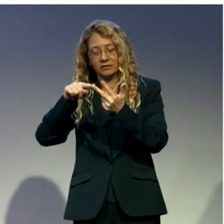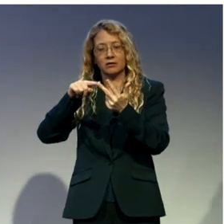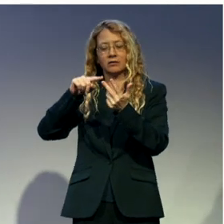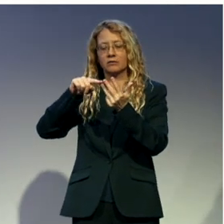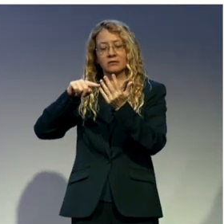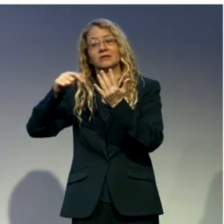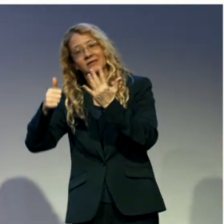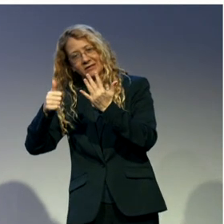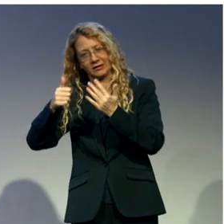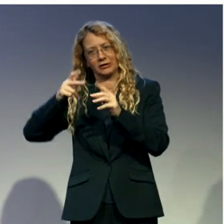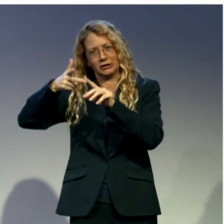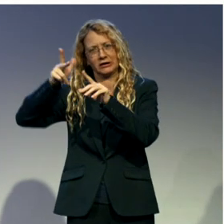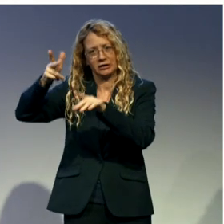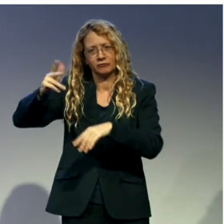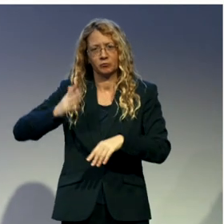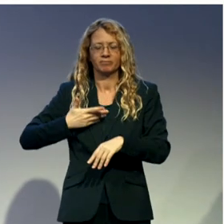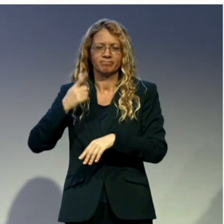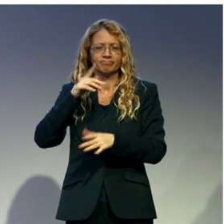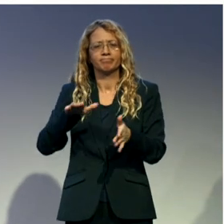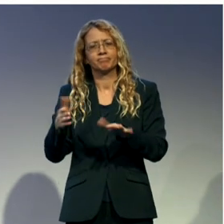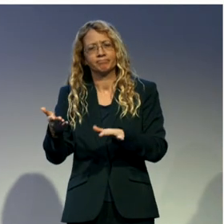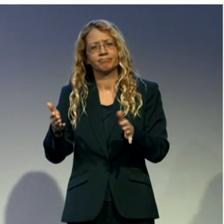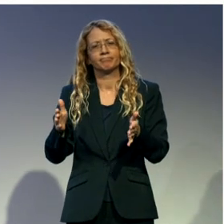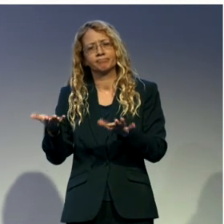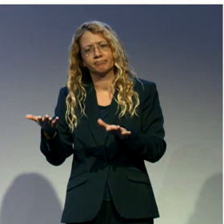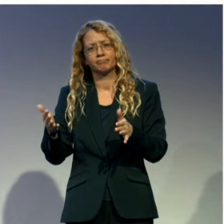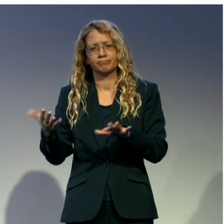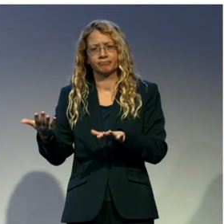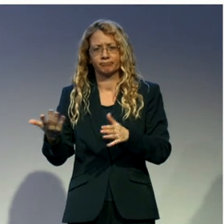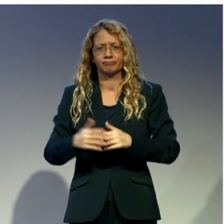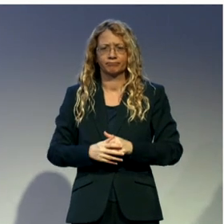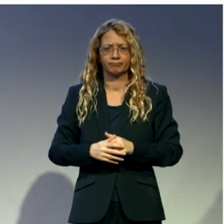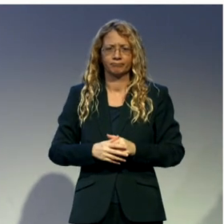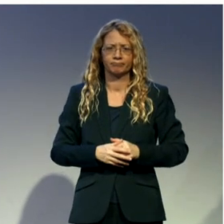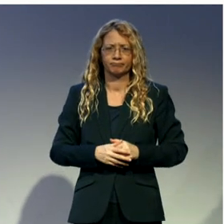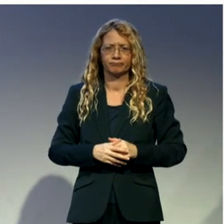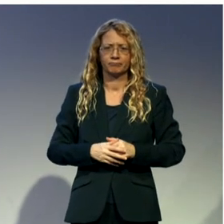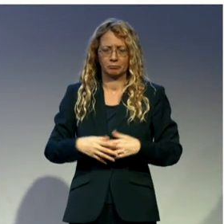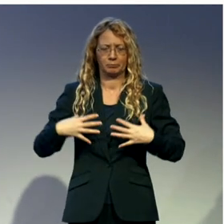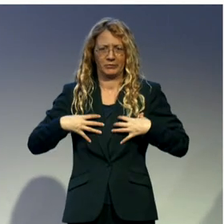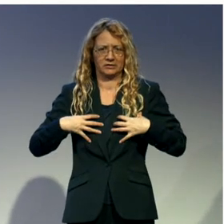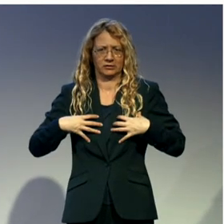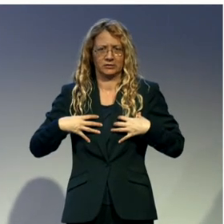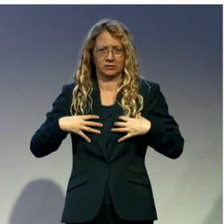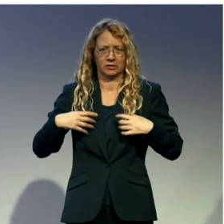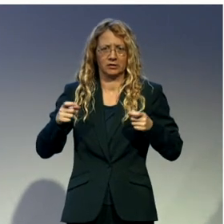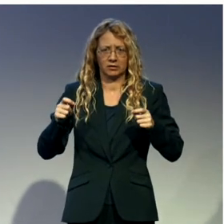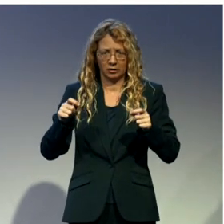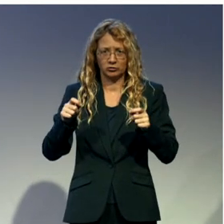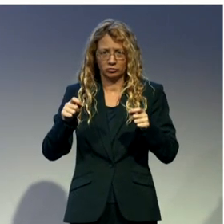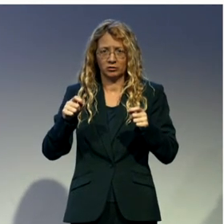One out of every two women detected with breast cancer in India because of the late presentation. And why she presents herself